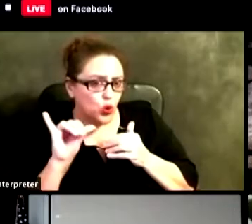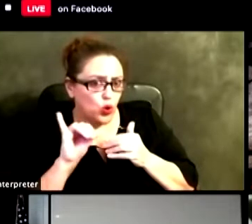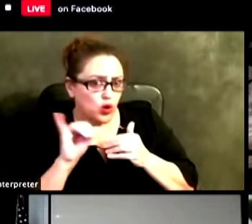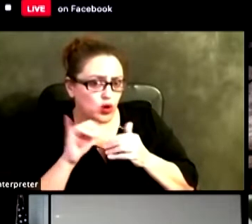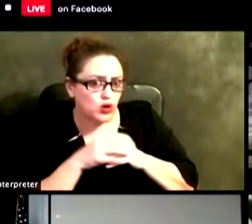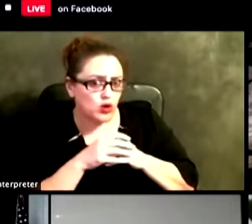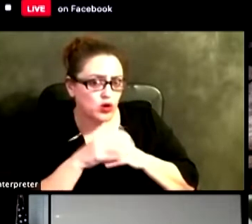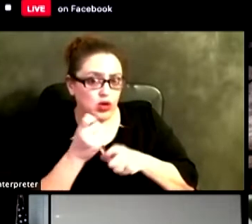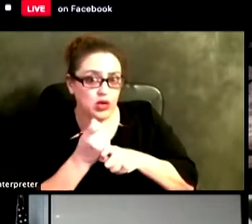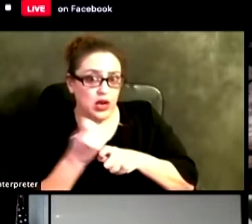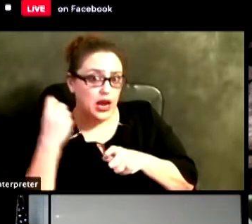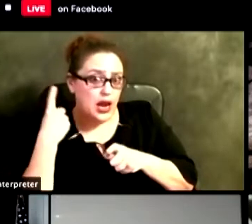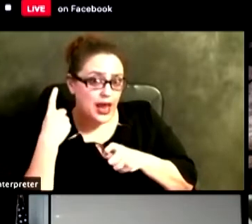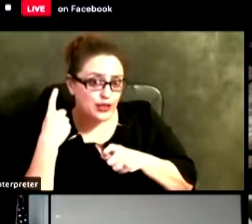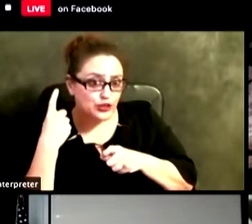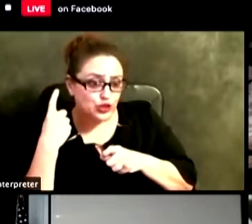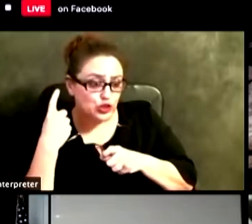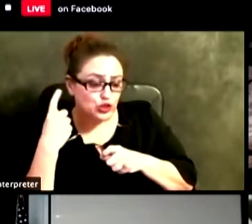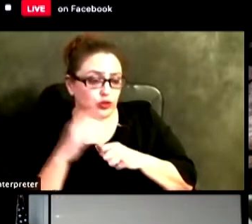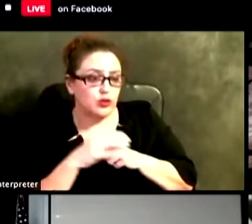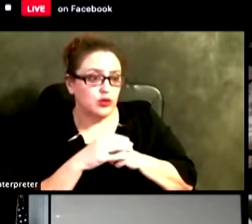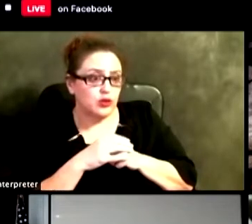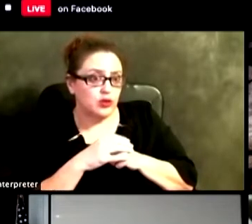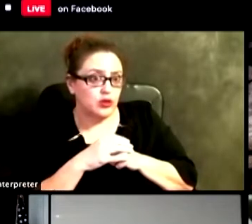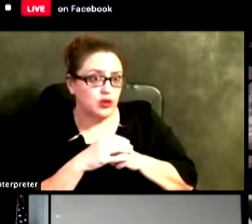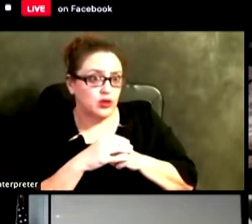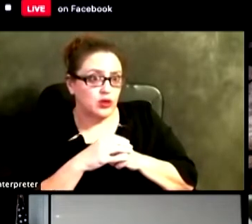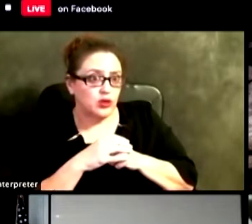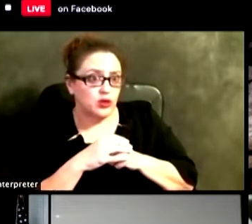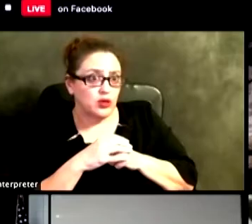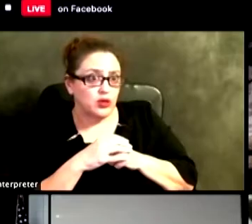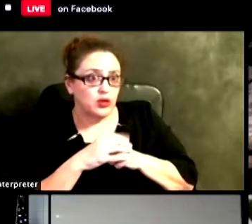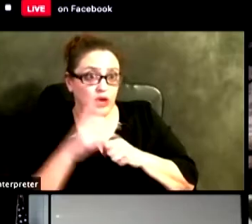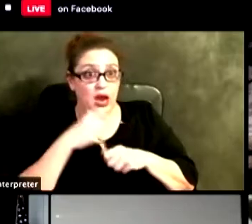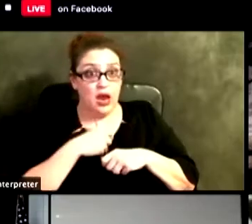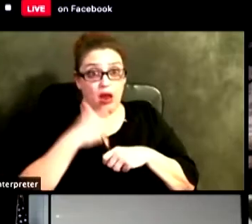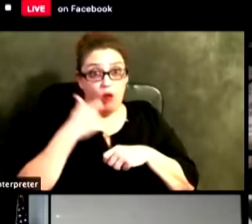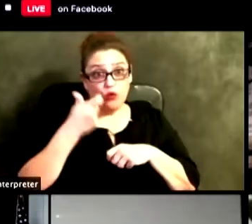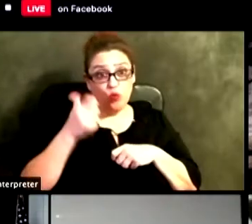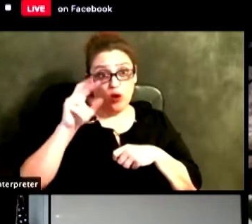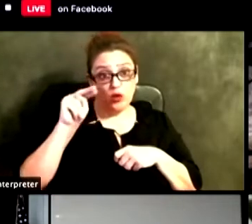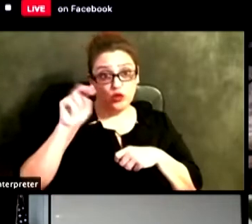last year, I happened to watch the news and